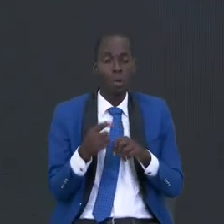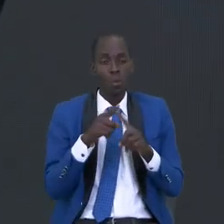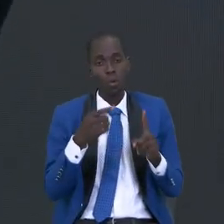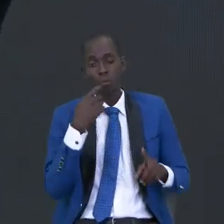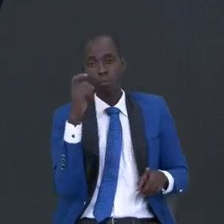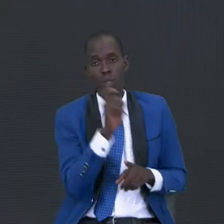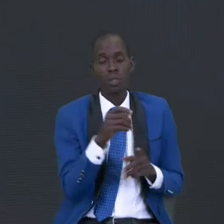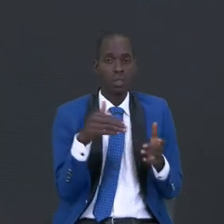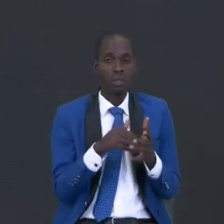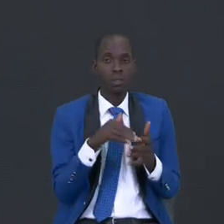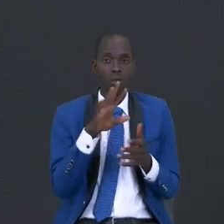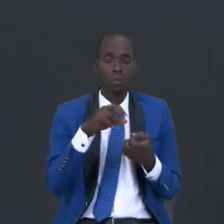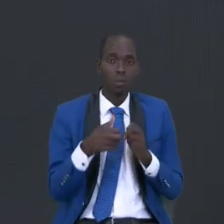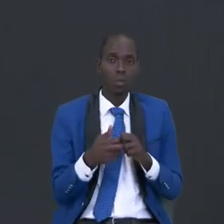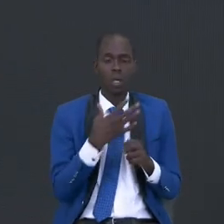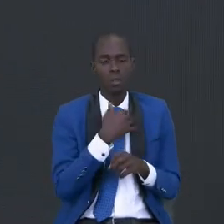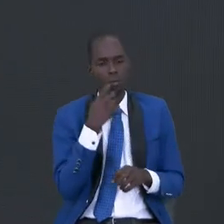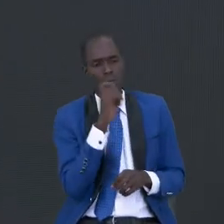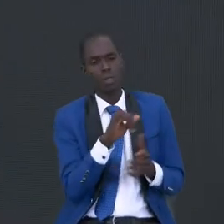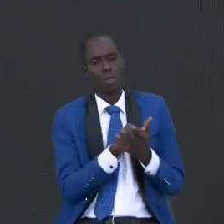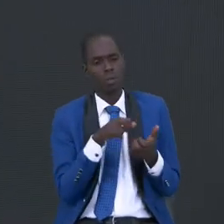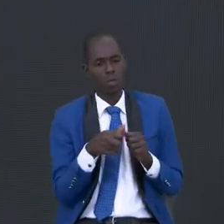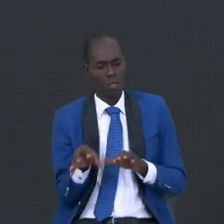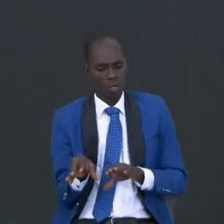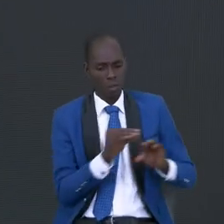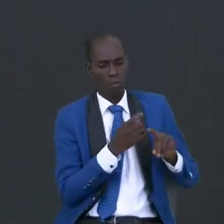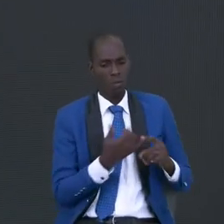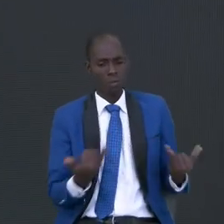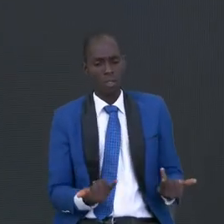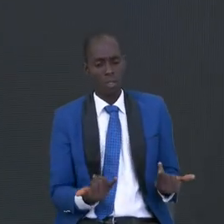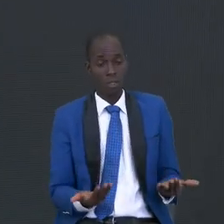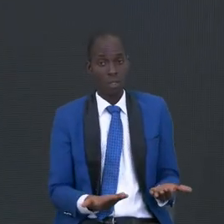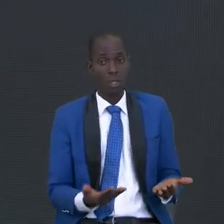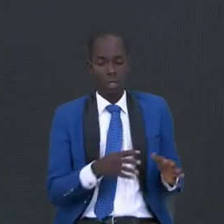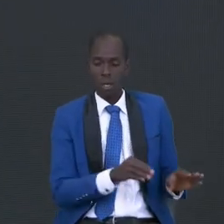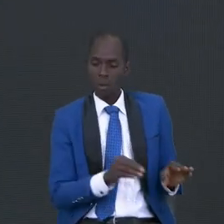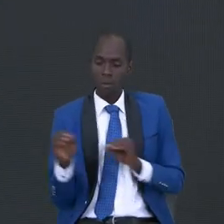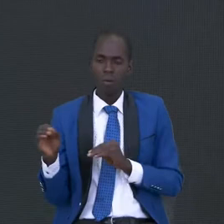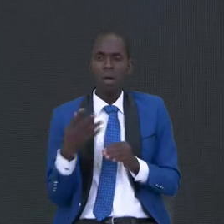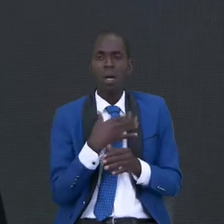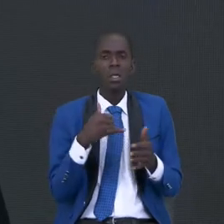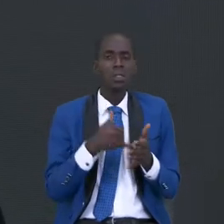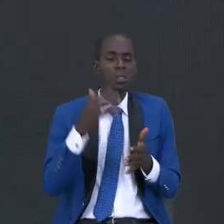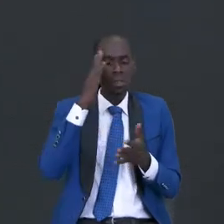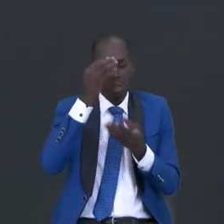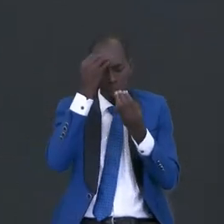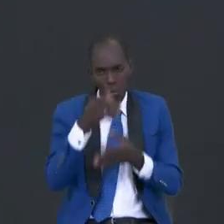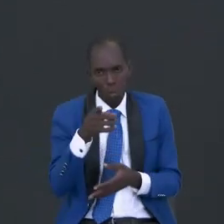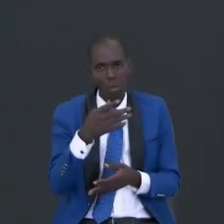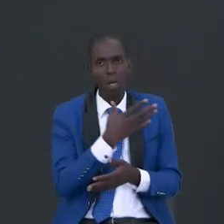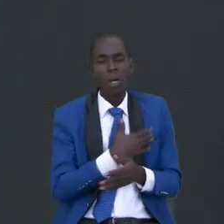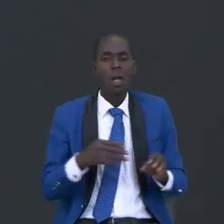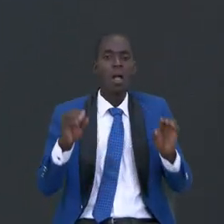to yonder place, and it shall remove, and nothing shall be